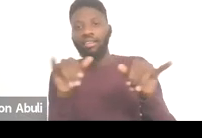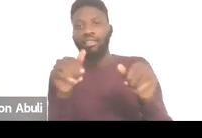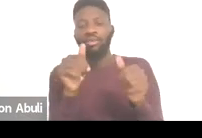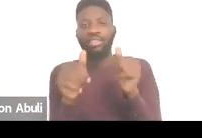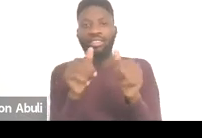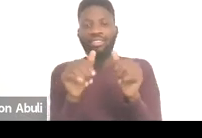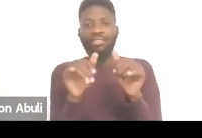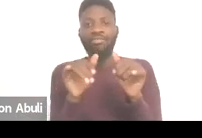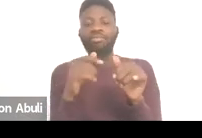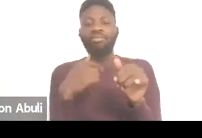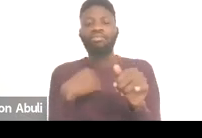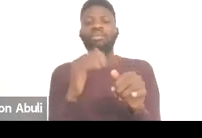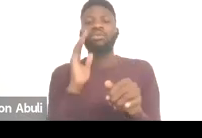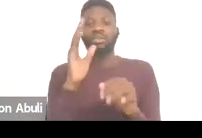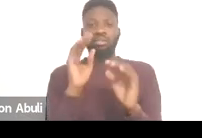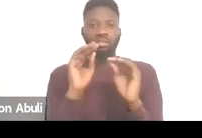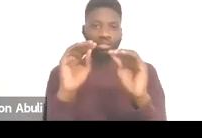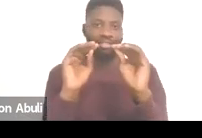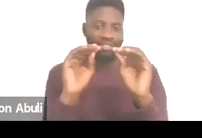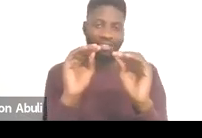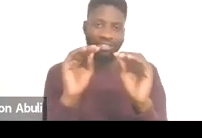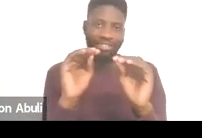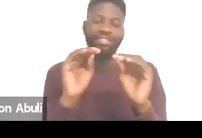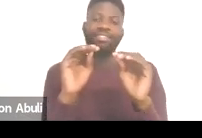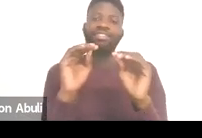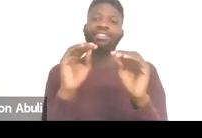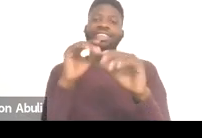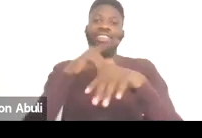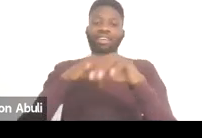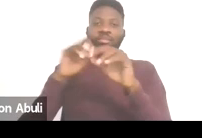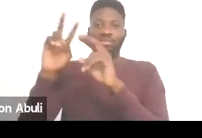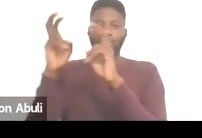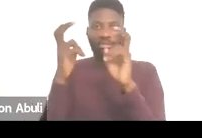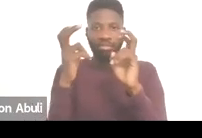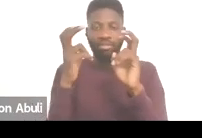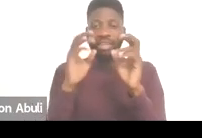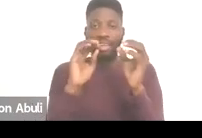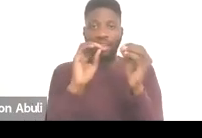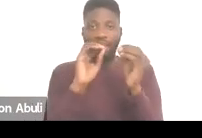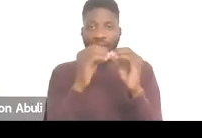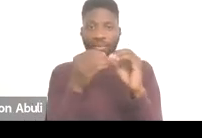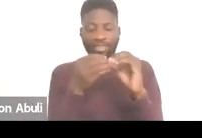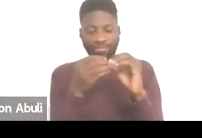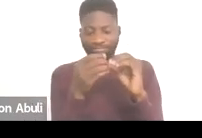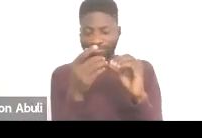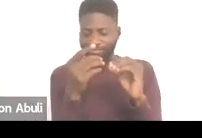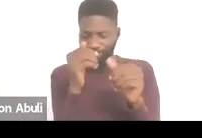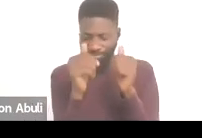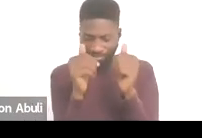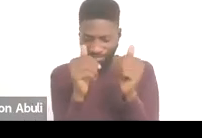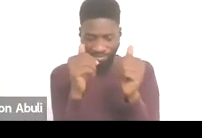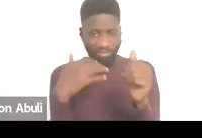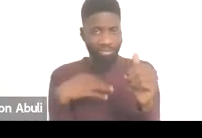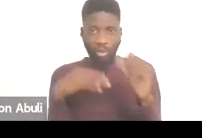I'm going to be taking you through in our component number What number was it again? Those who are paying